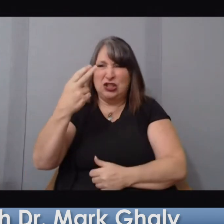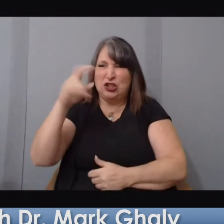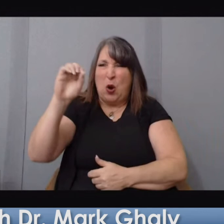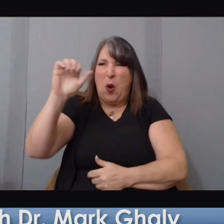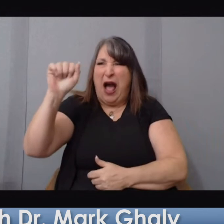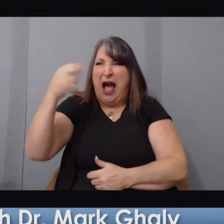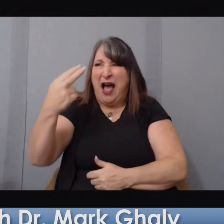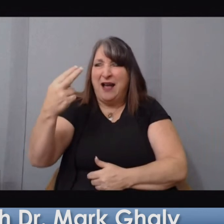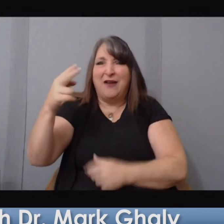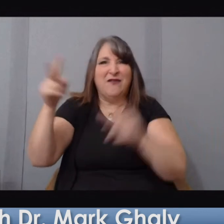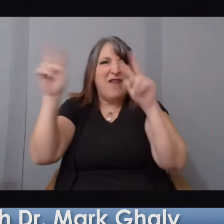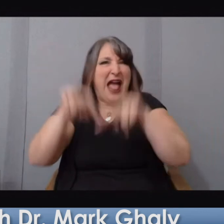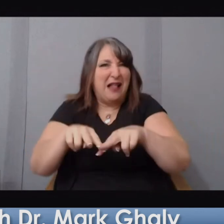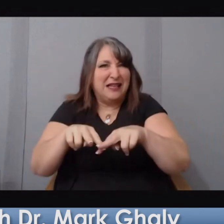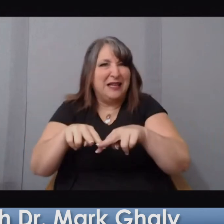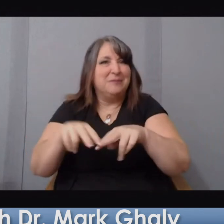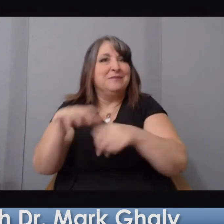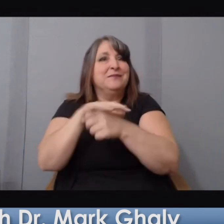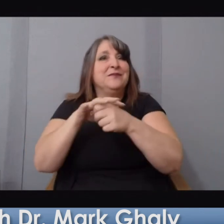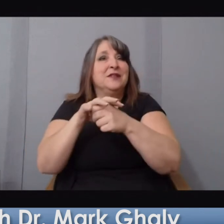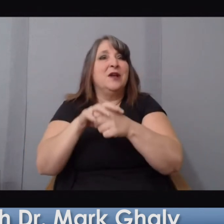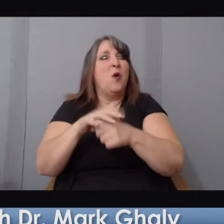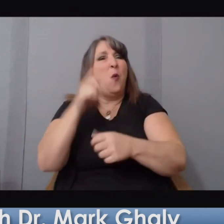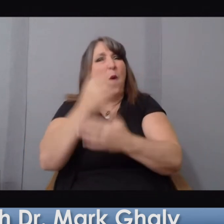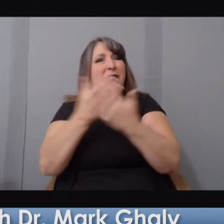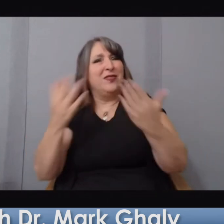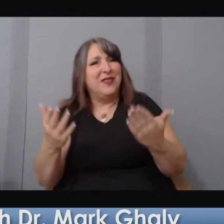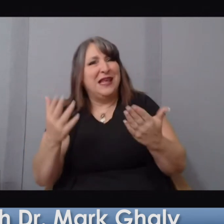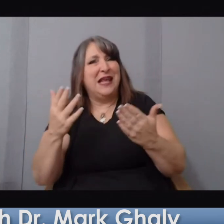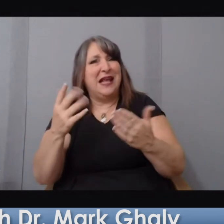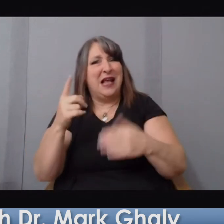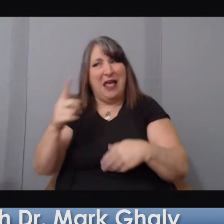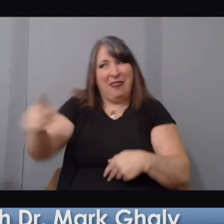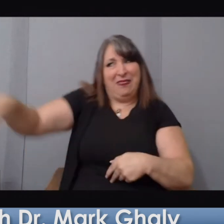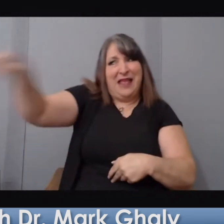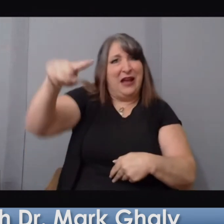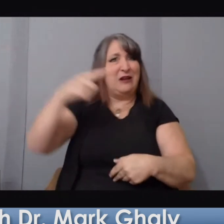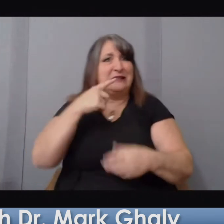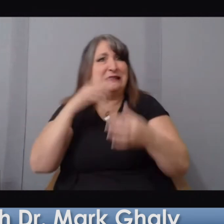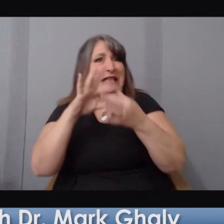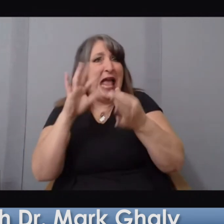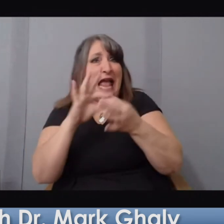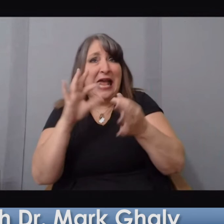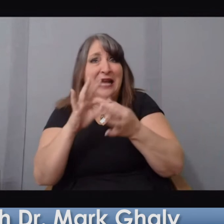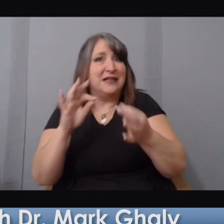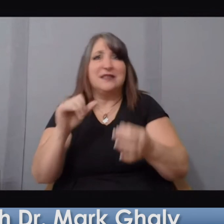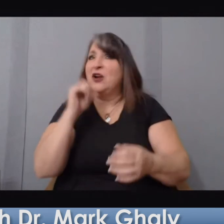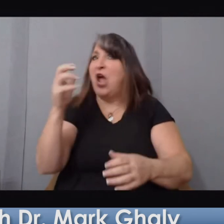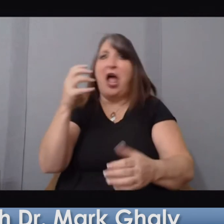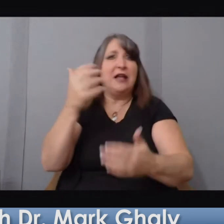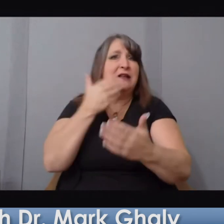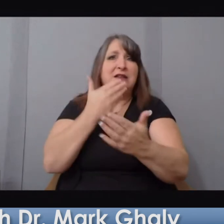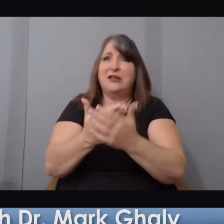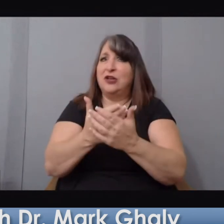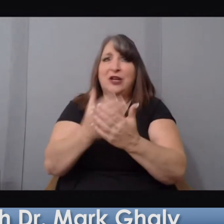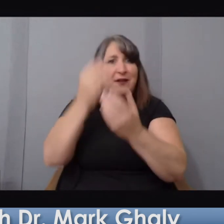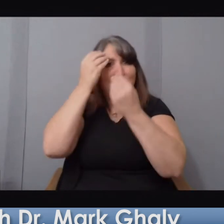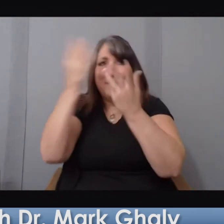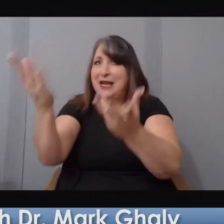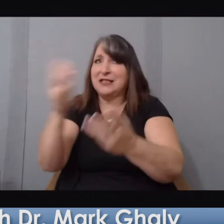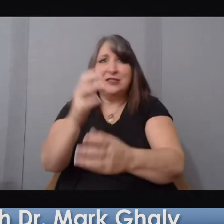from them is they're not getting a lot of good information coming out of the various health departments, and they're not seeing too